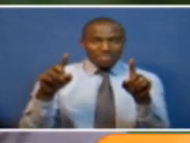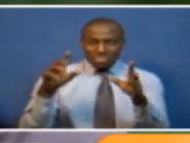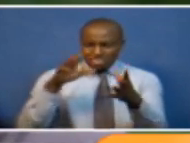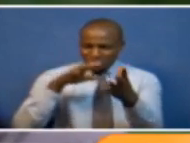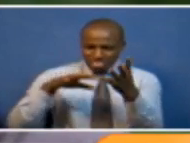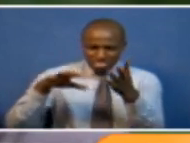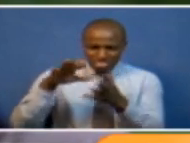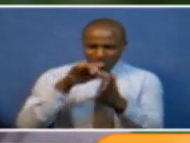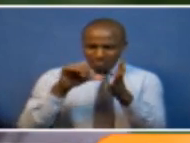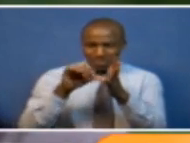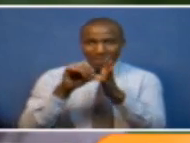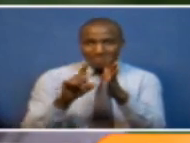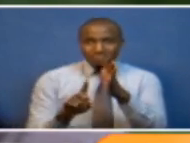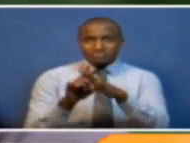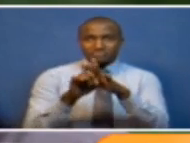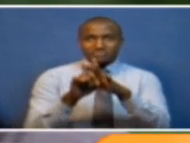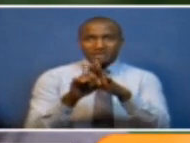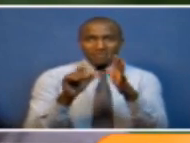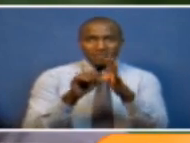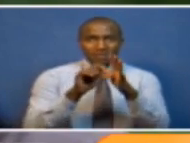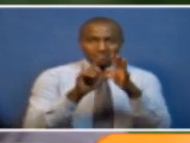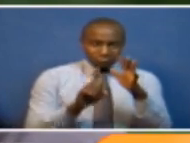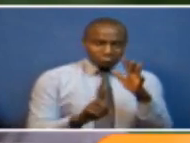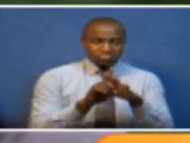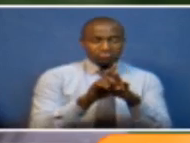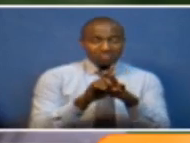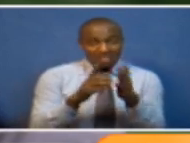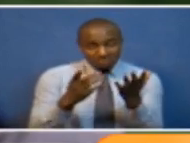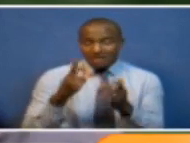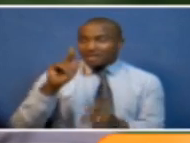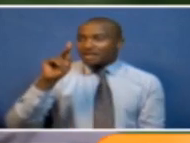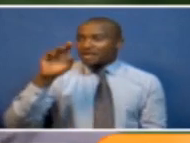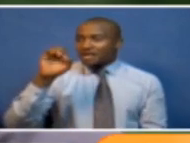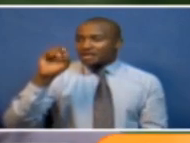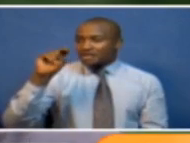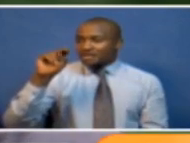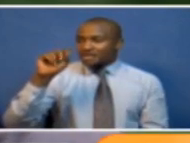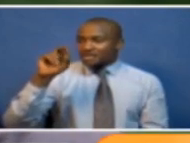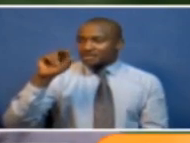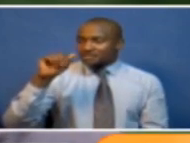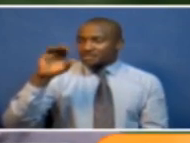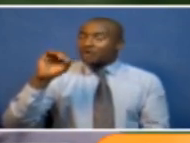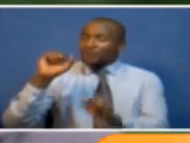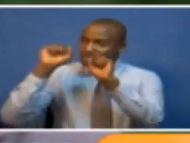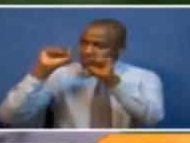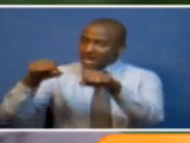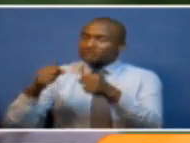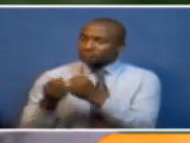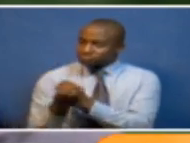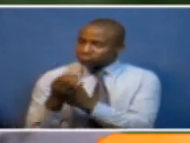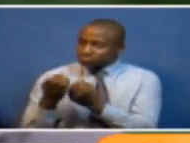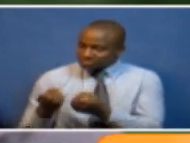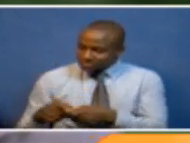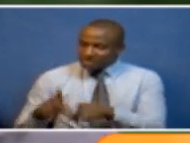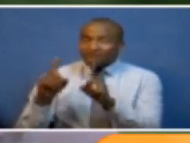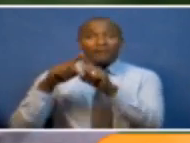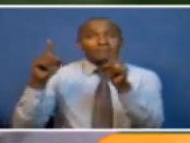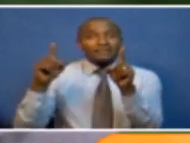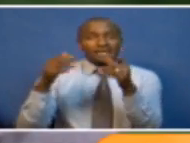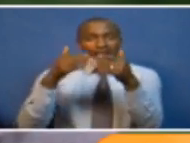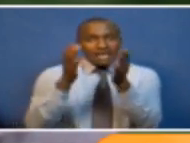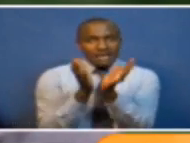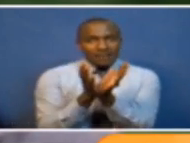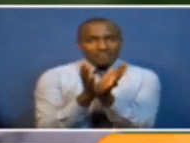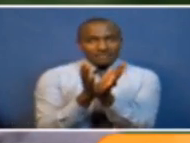I prefer to let Ketraco speak for themselves, but I think it is in the public domain that the contractor that